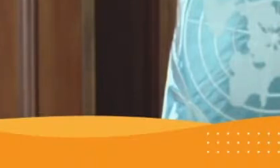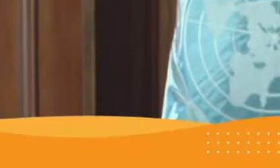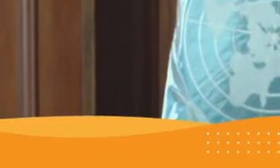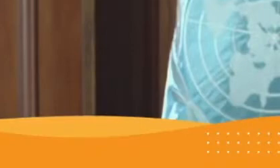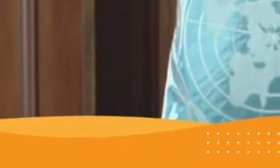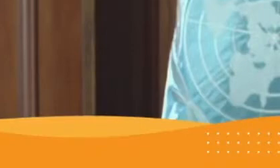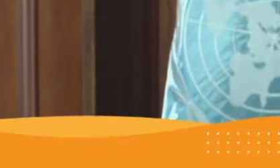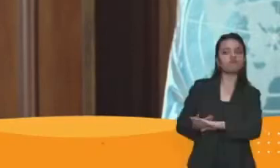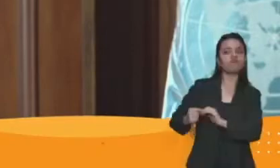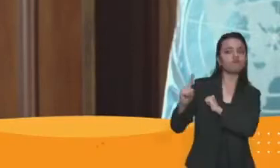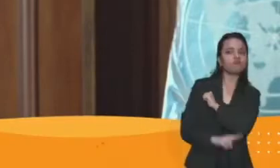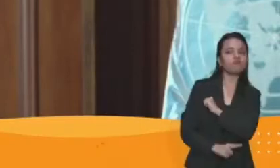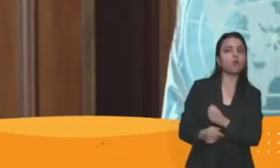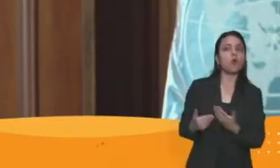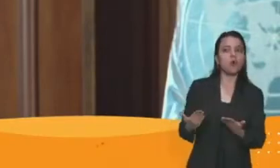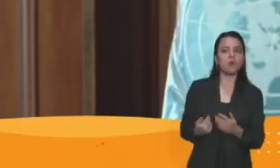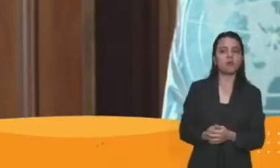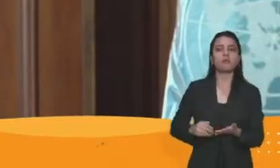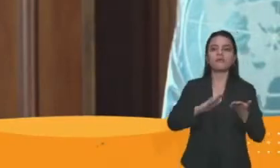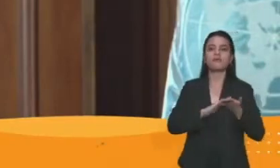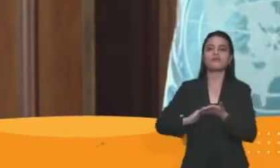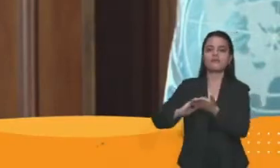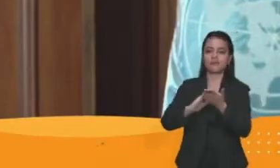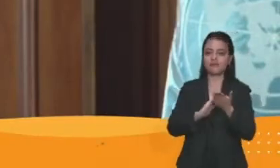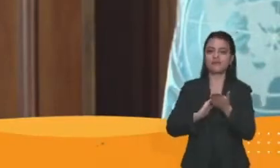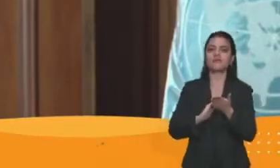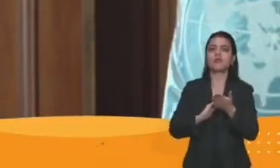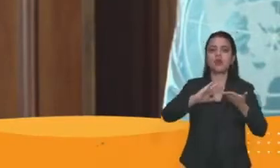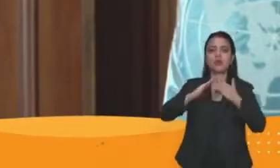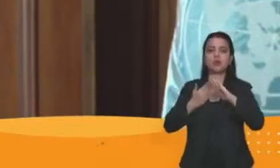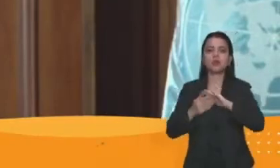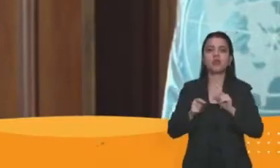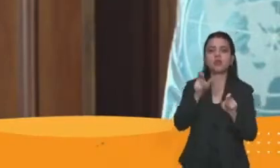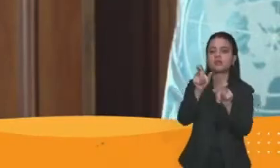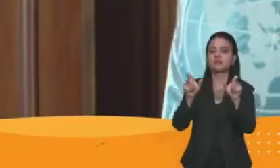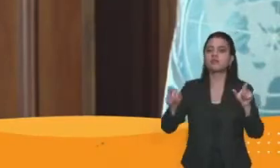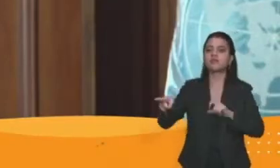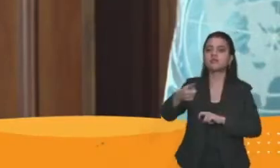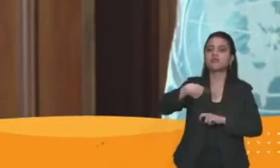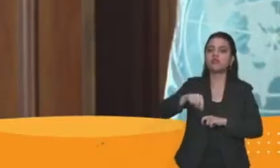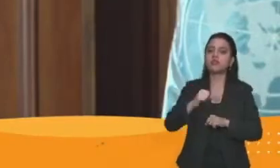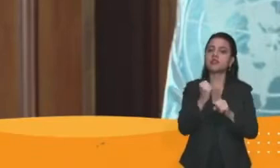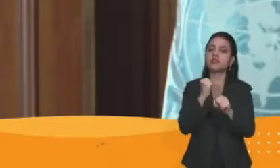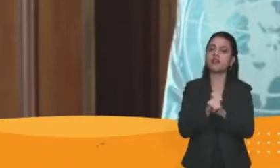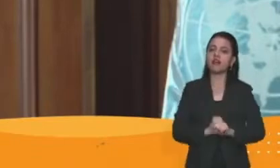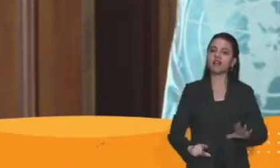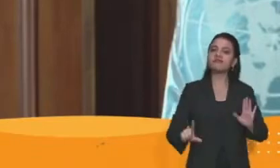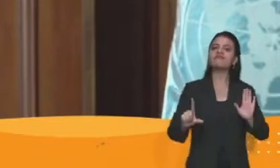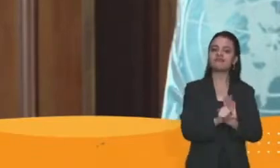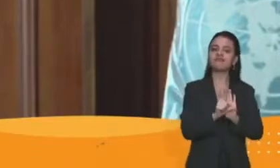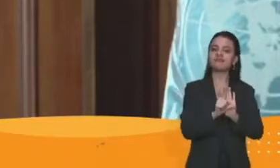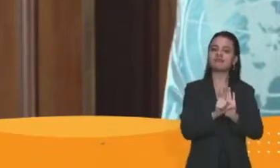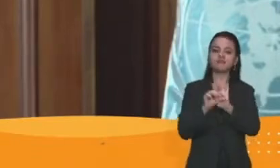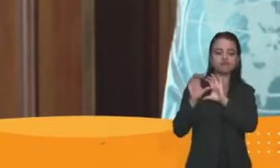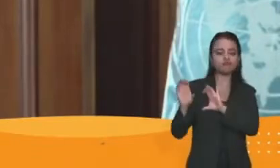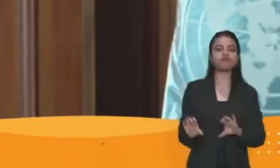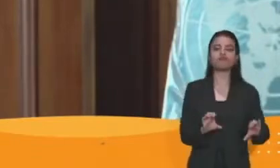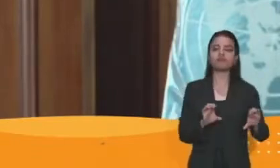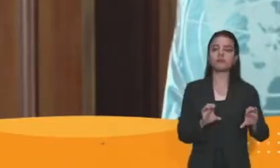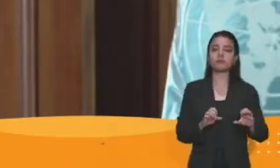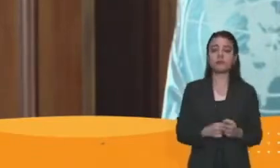create some conditions that are adequate so the communities can carry out legal